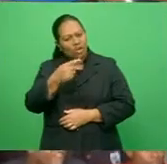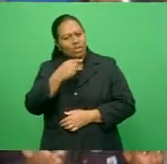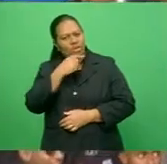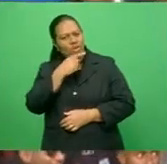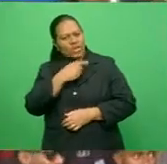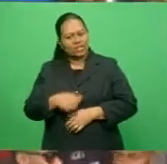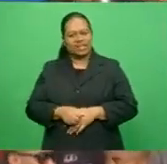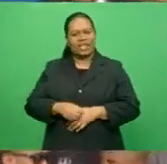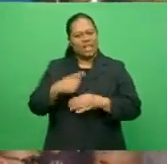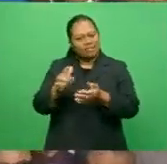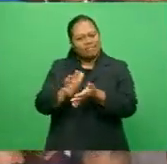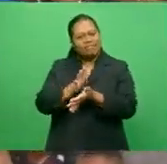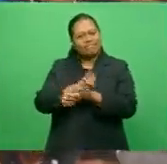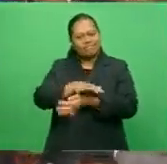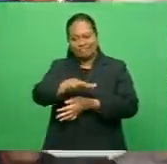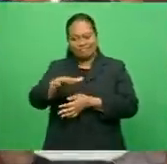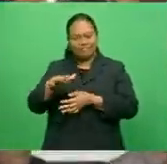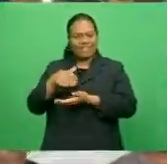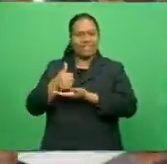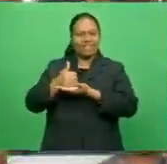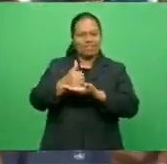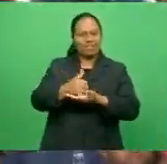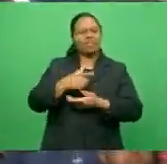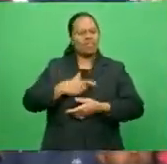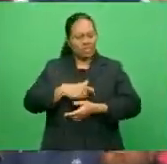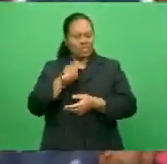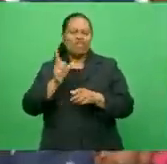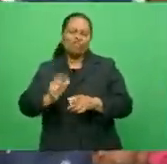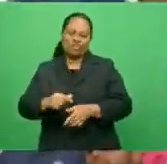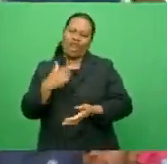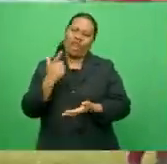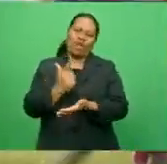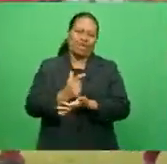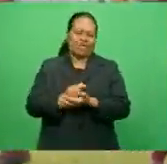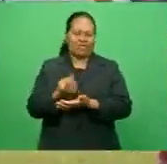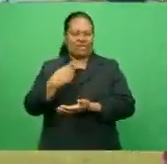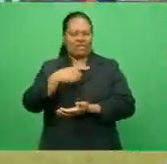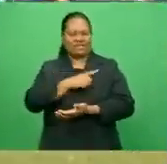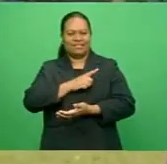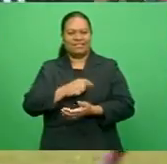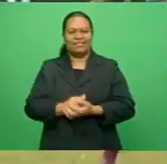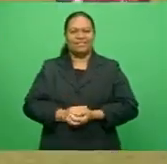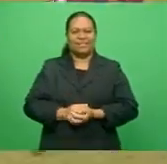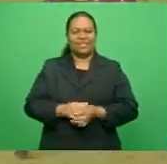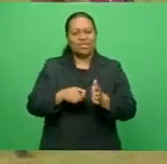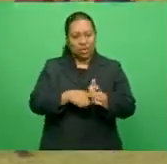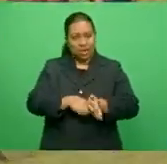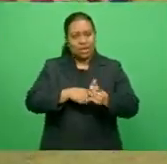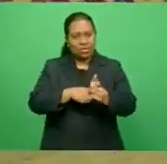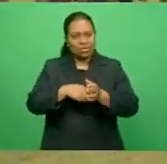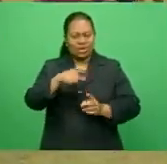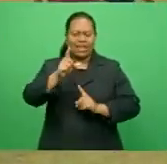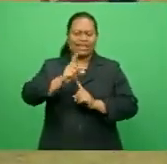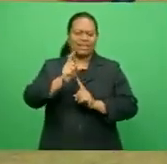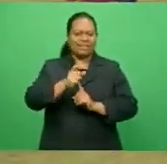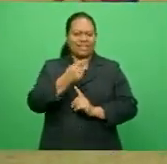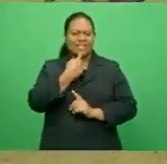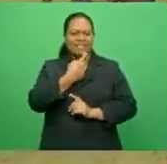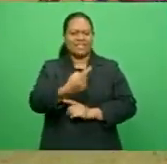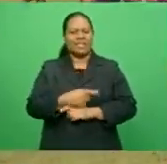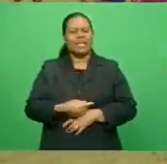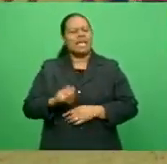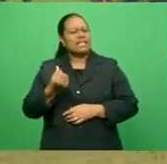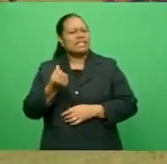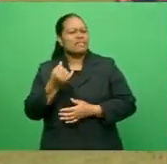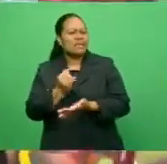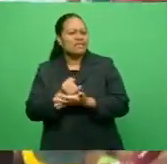to please the crowd. No, Tele has done a lot for us. We have to give them something back to them. Lautoka captain Elisa Leather says simple